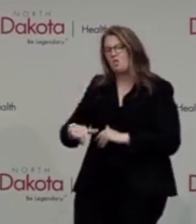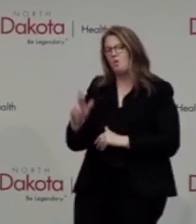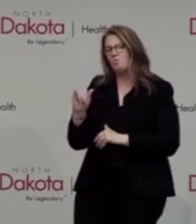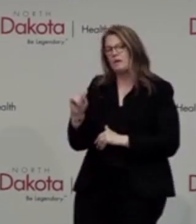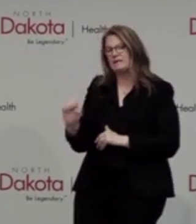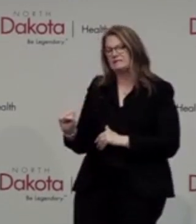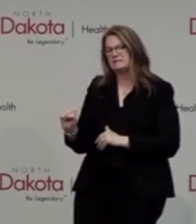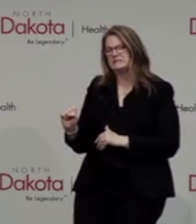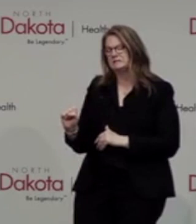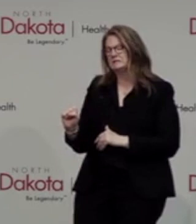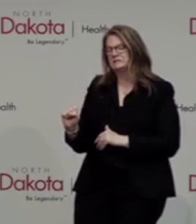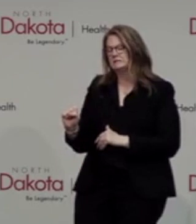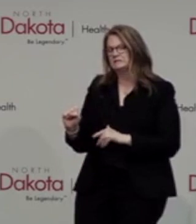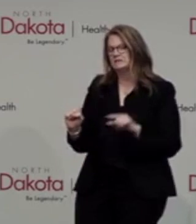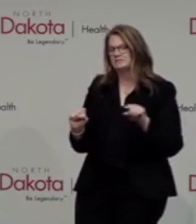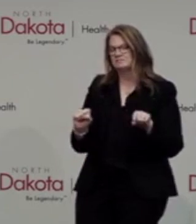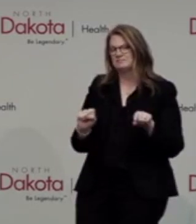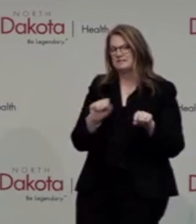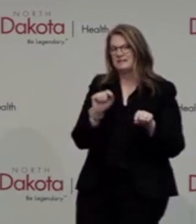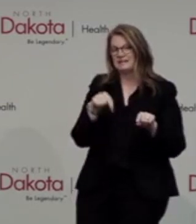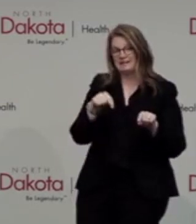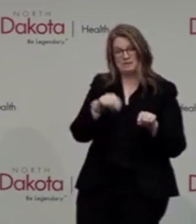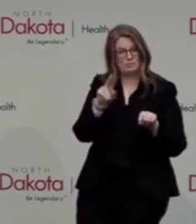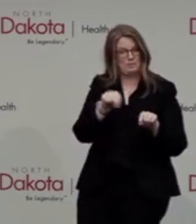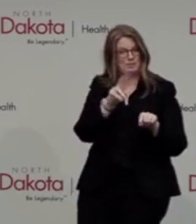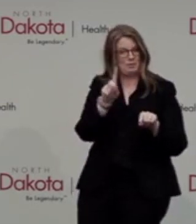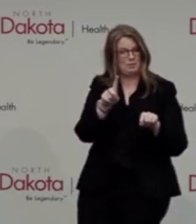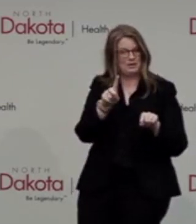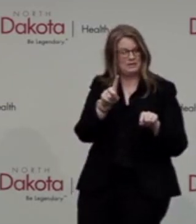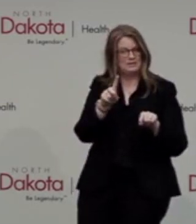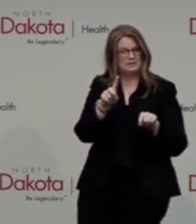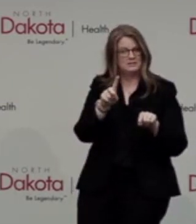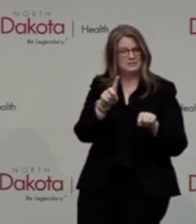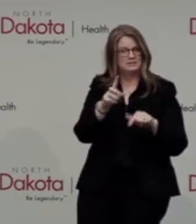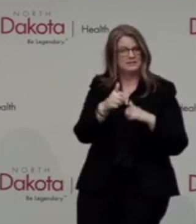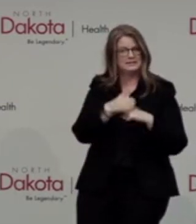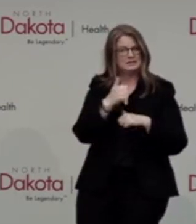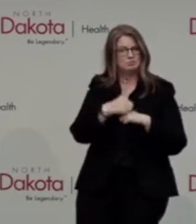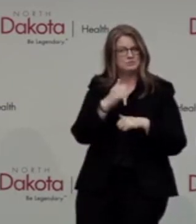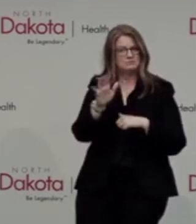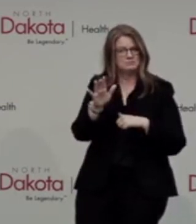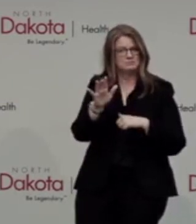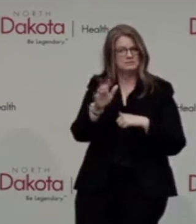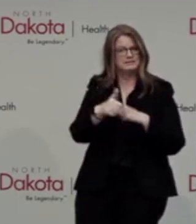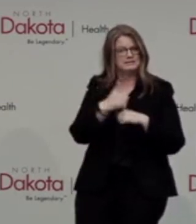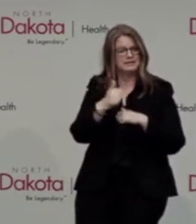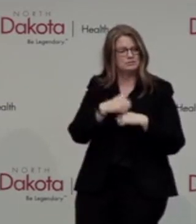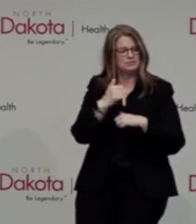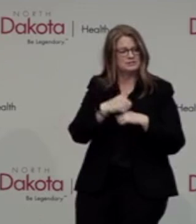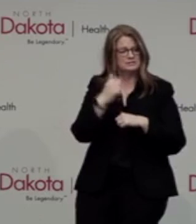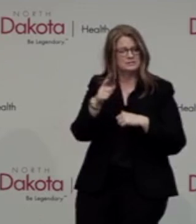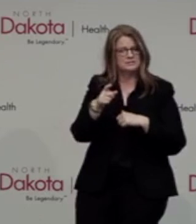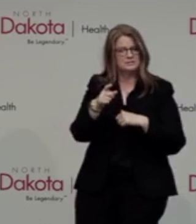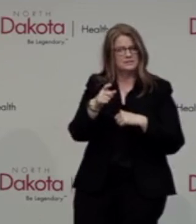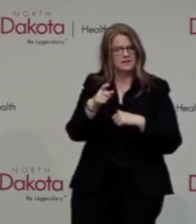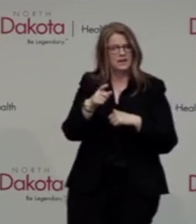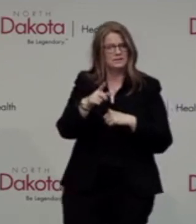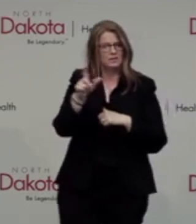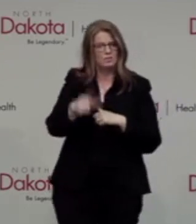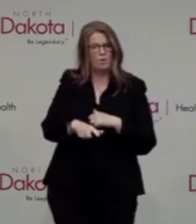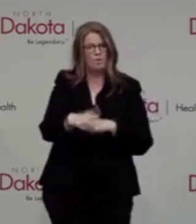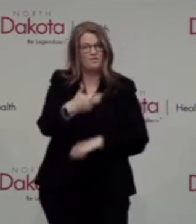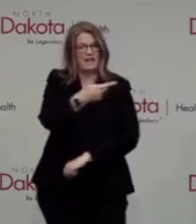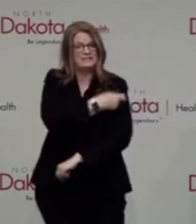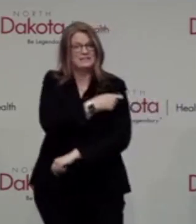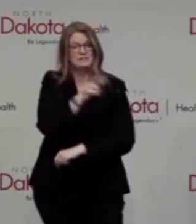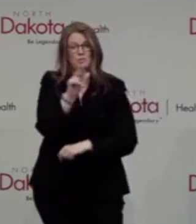we want to make sure that North Dakotans know that the risk is real. That with the low vaccination rates we have in our state